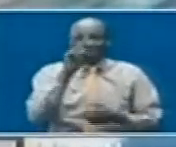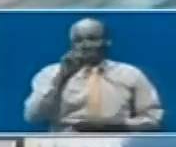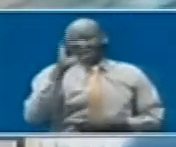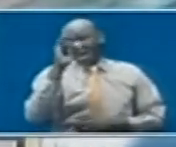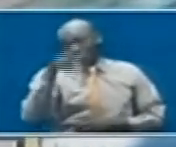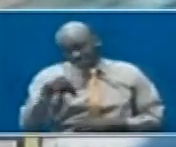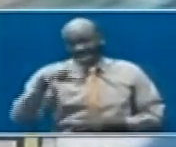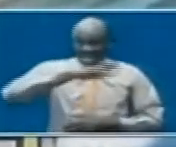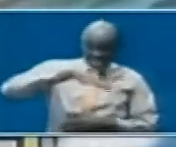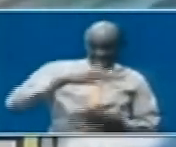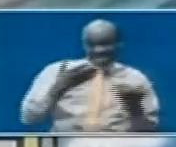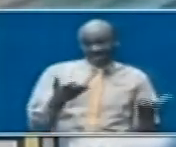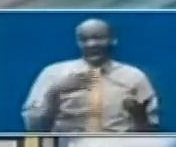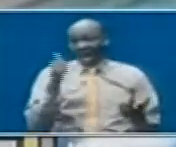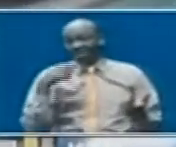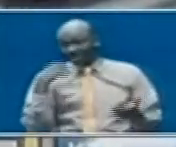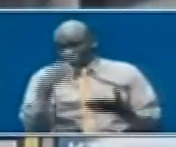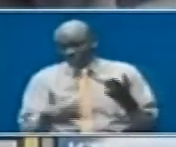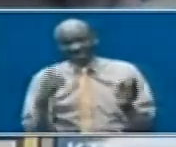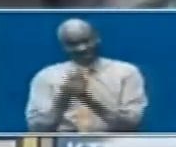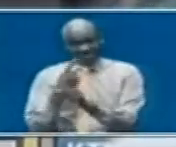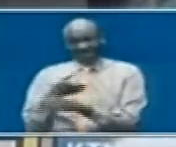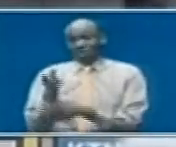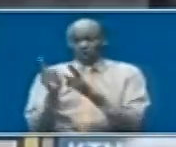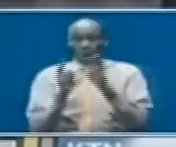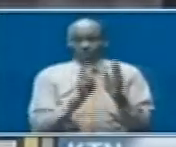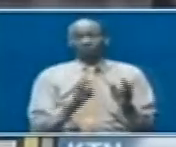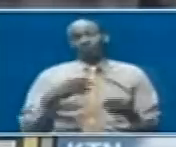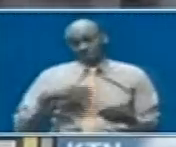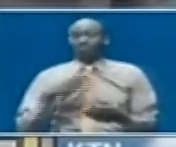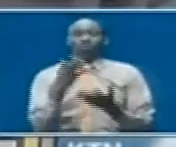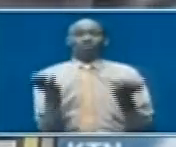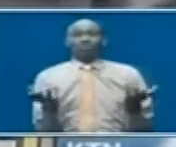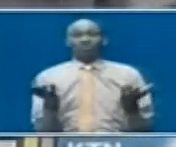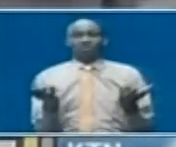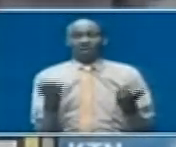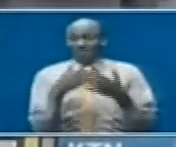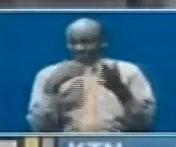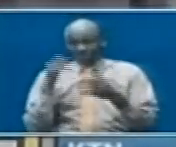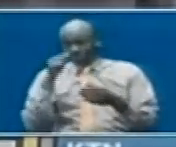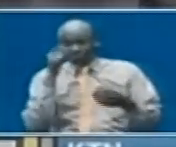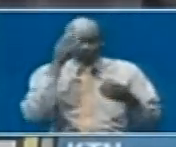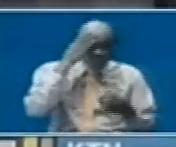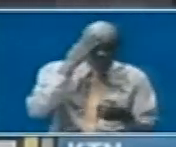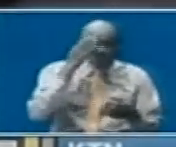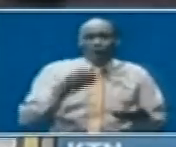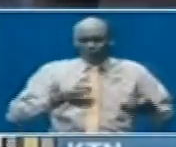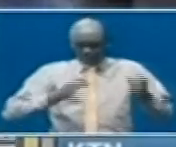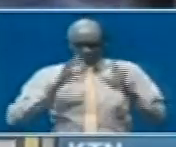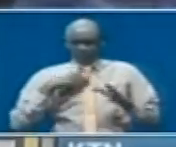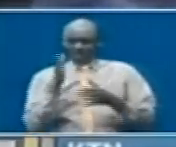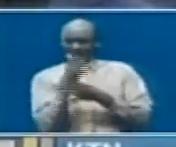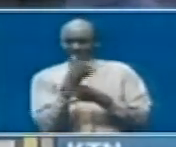then there were other reports later saying that he would be using a normal terminal, as any civilian would. And before we could figure it out, officials from the